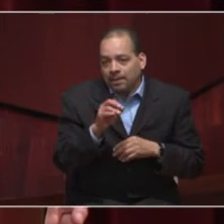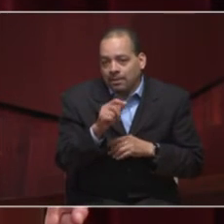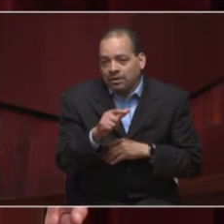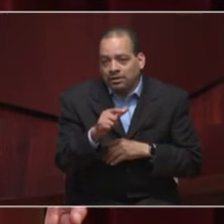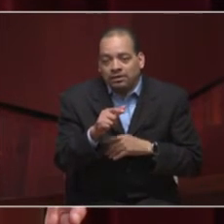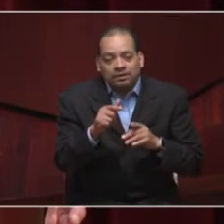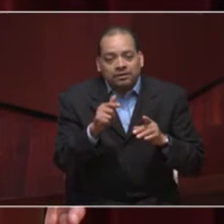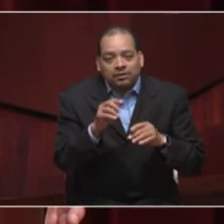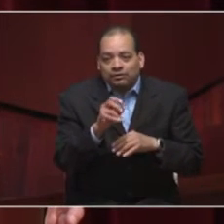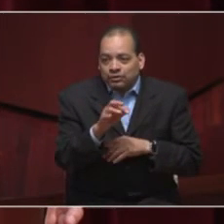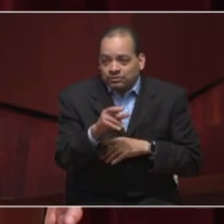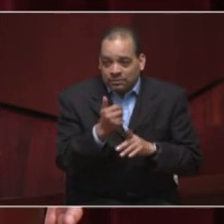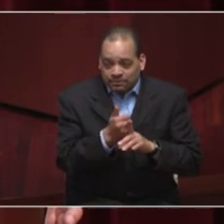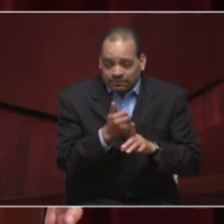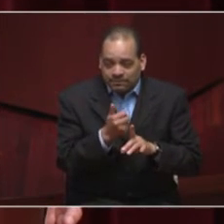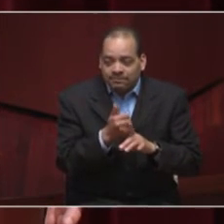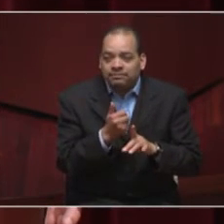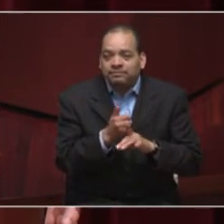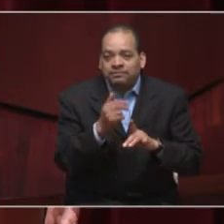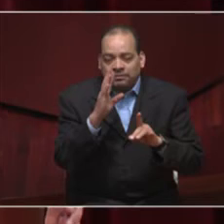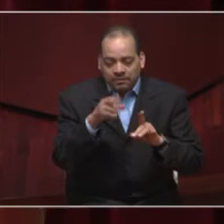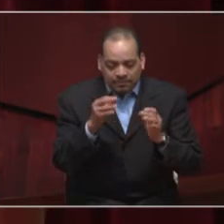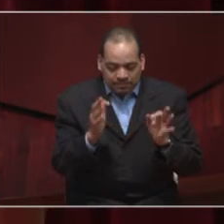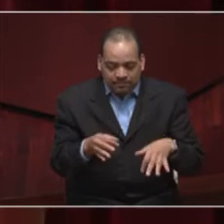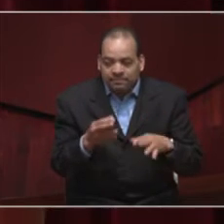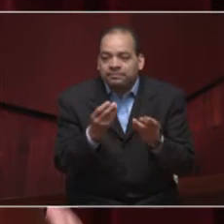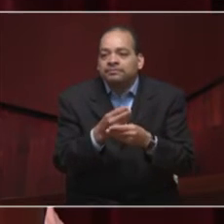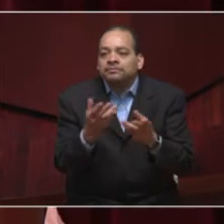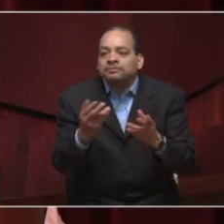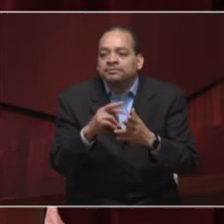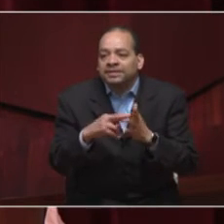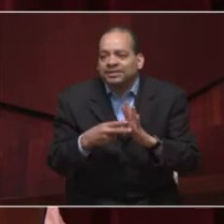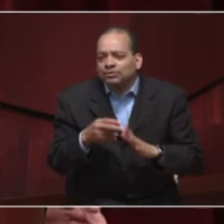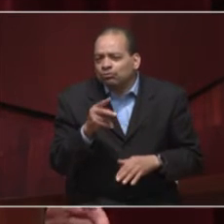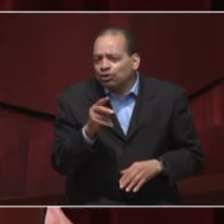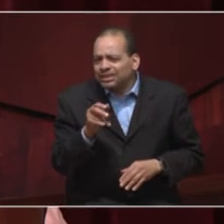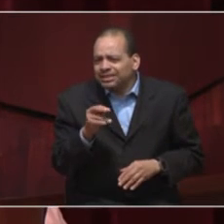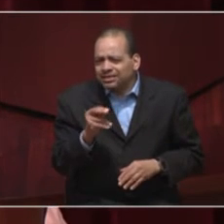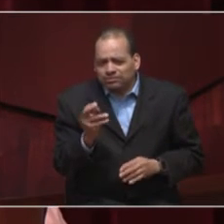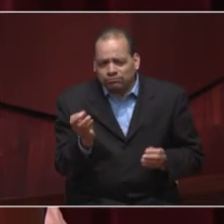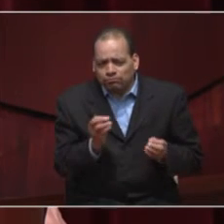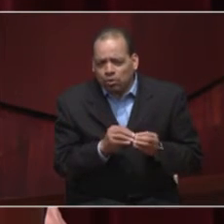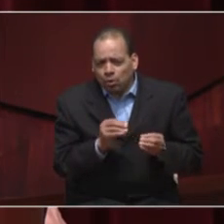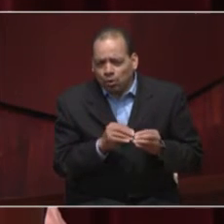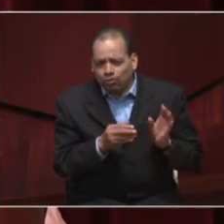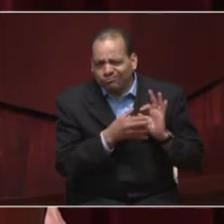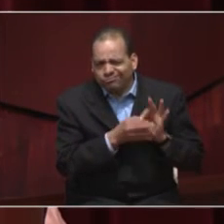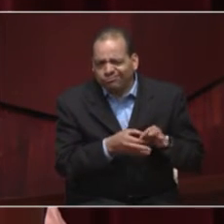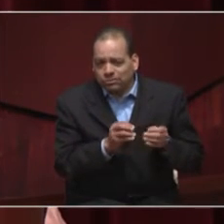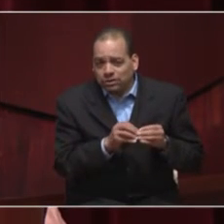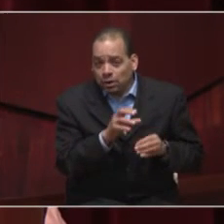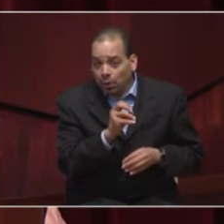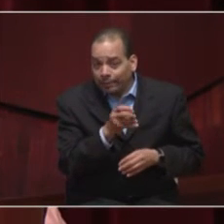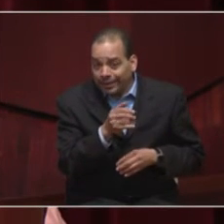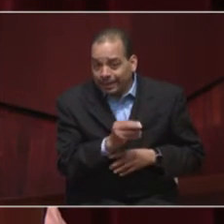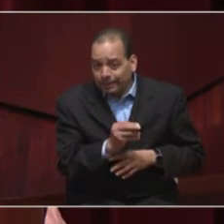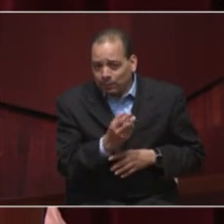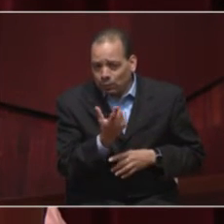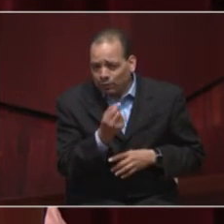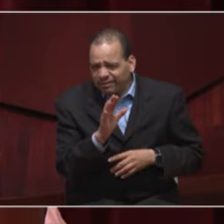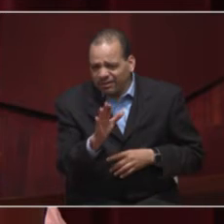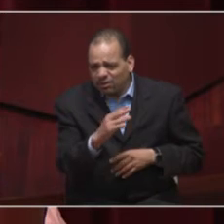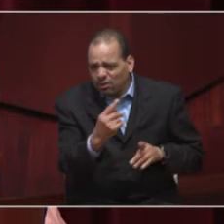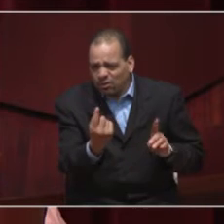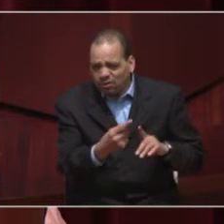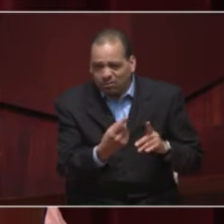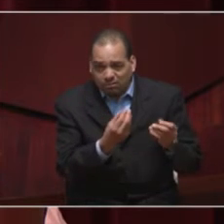between the CHICO and their organization. Preston, you've been more closely aligned to what OPM's thinking is. Do you have some sense on that